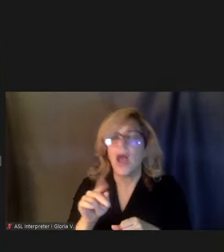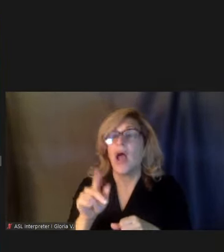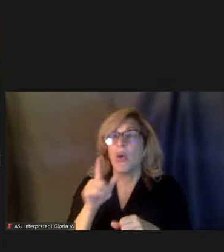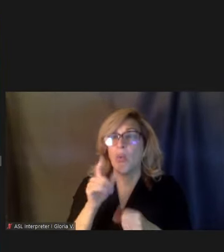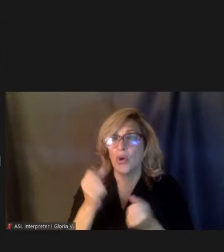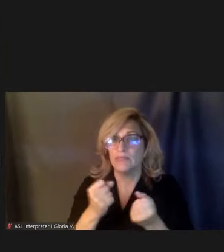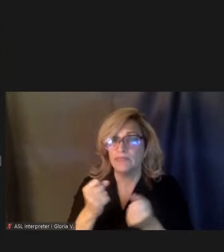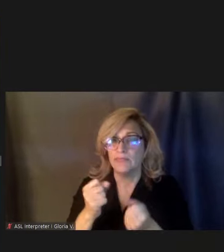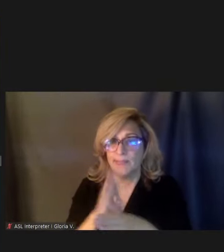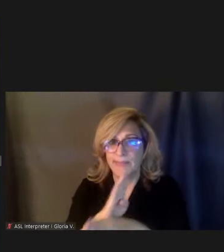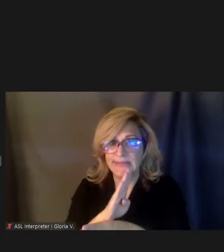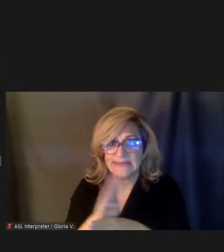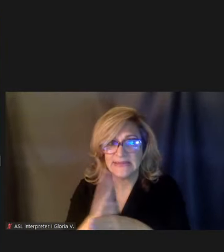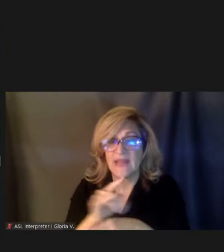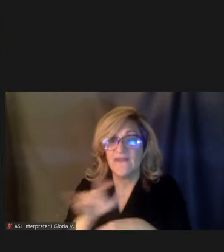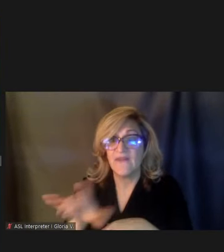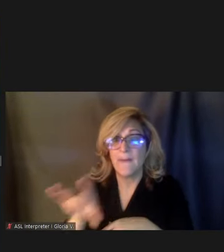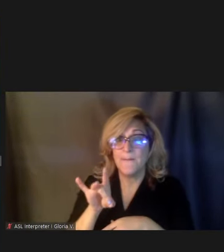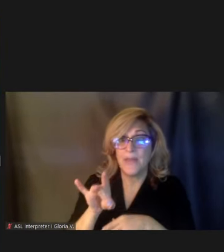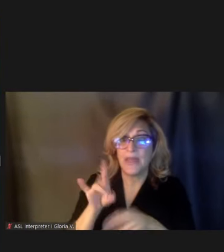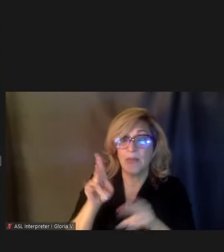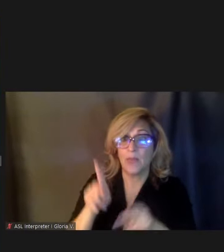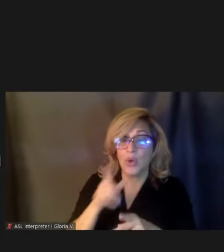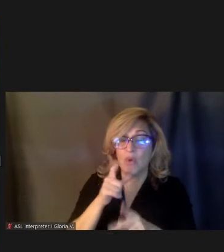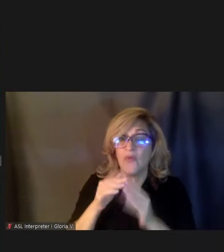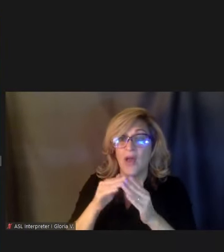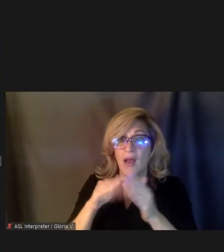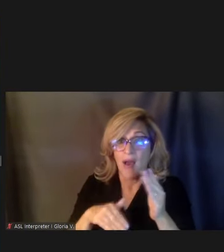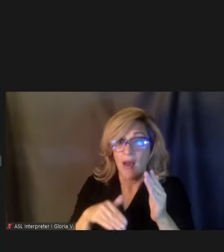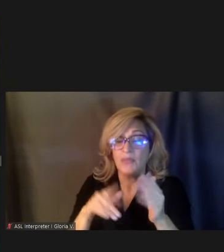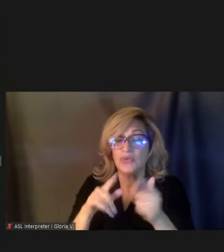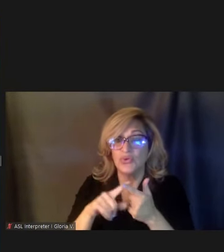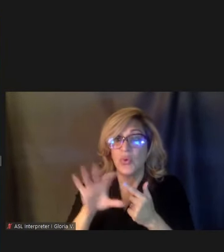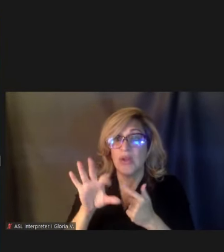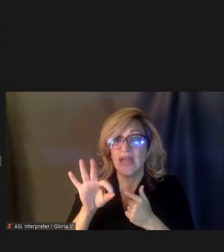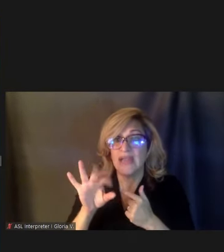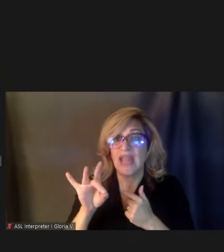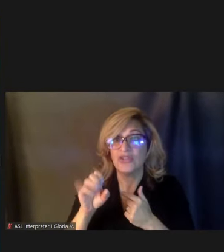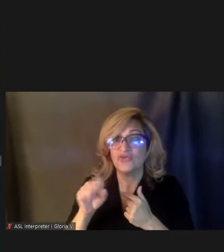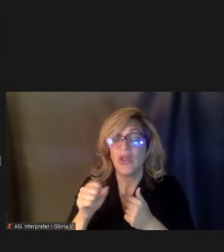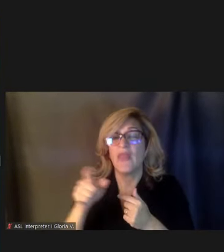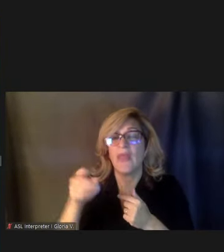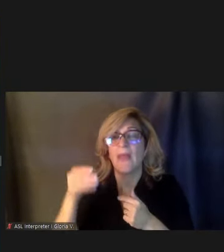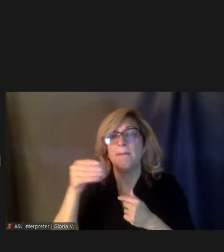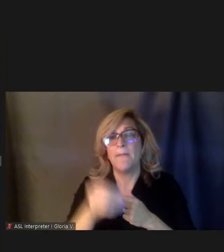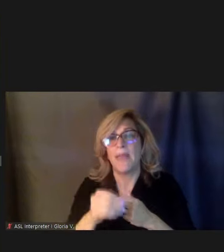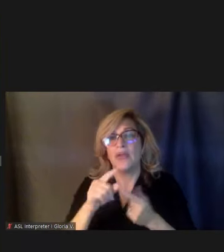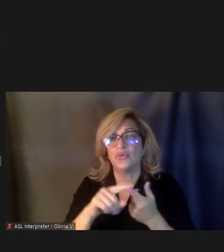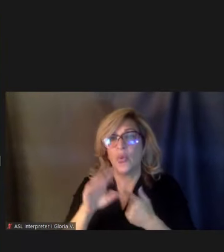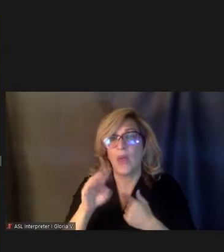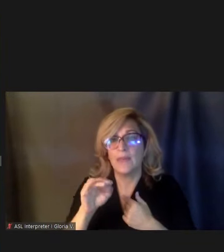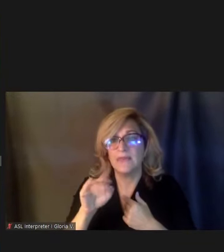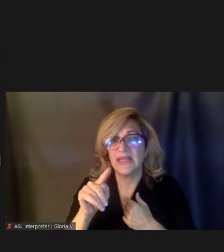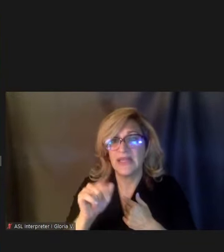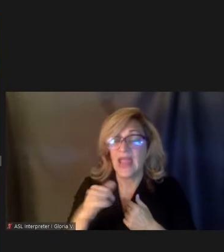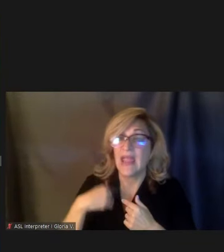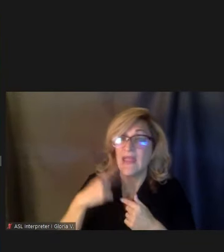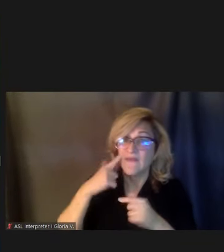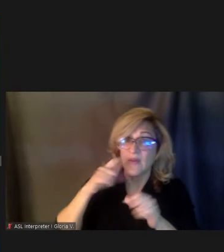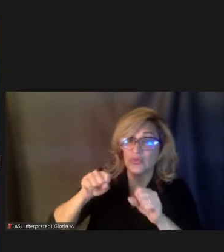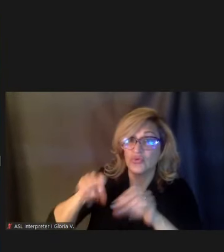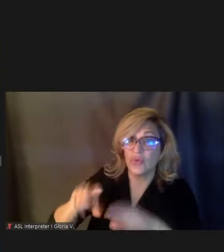Street, they pay a fare to the MTA. If I'm dropping off somebody